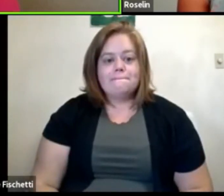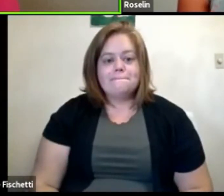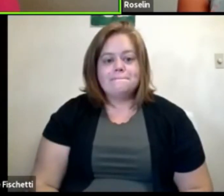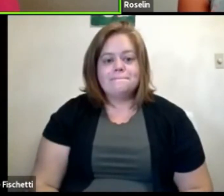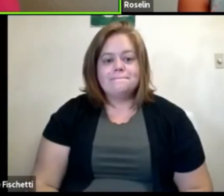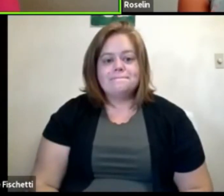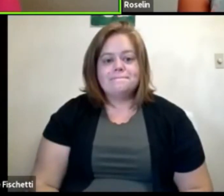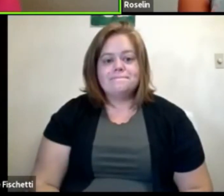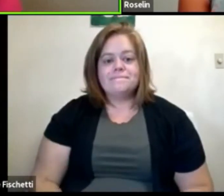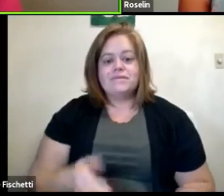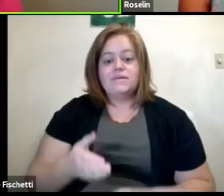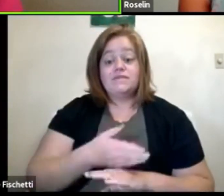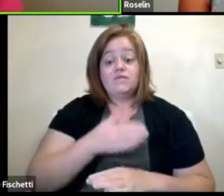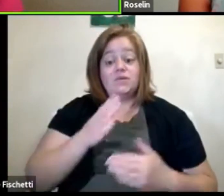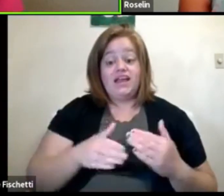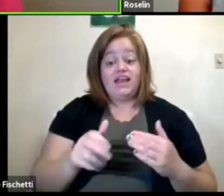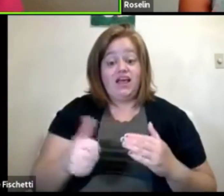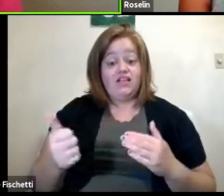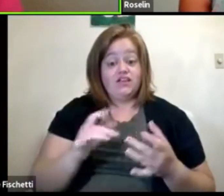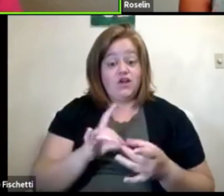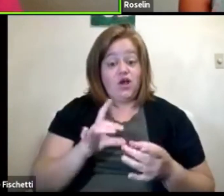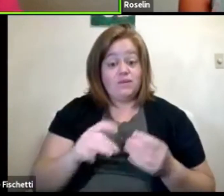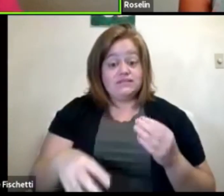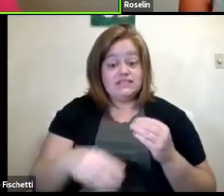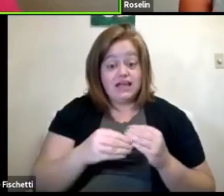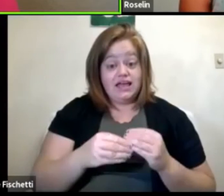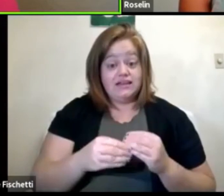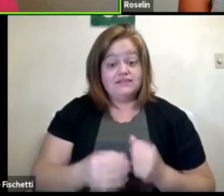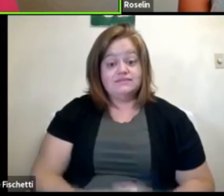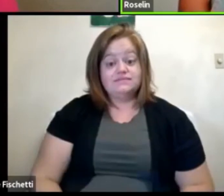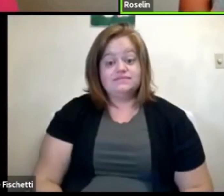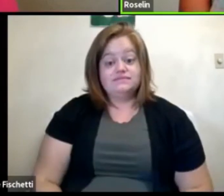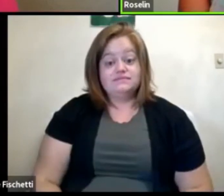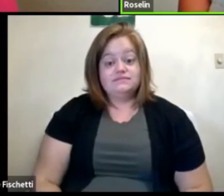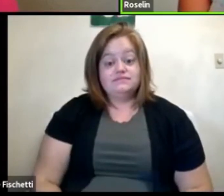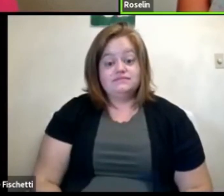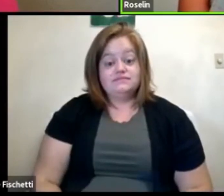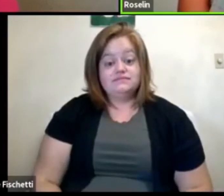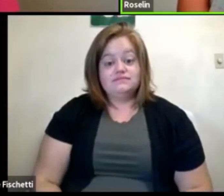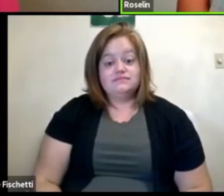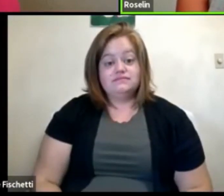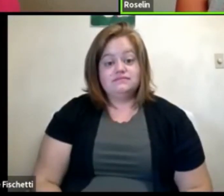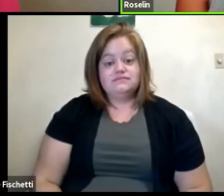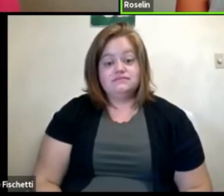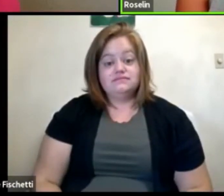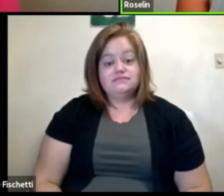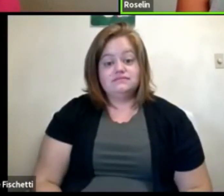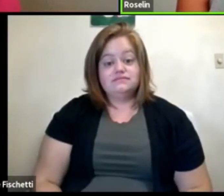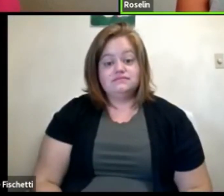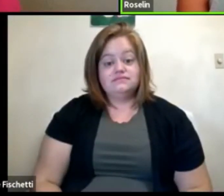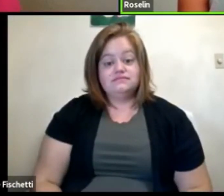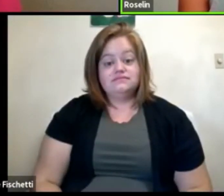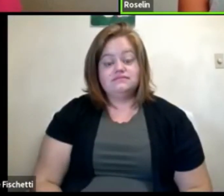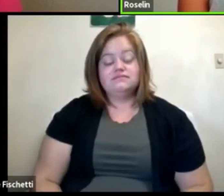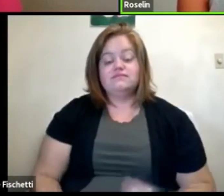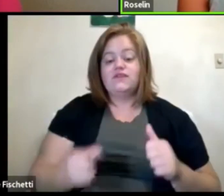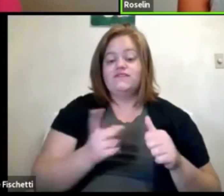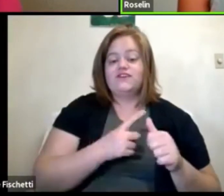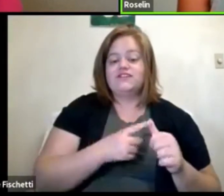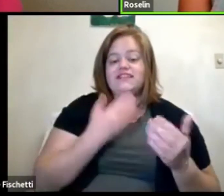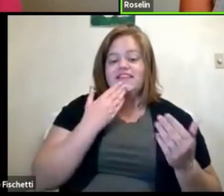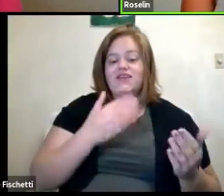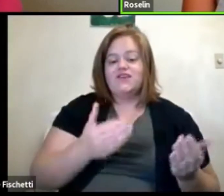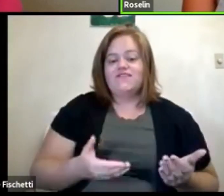So before we go, anything else you want to add or mention? Well, first, thank you so much for having me